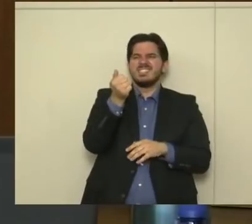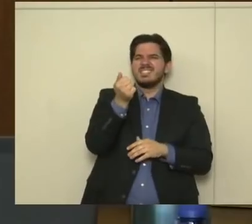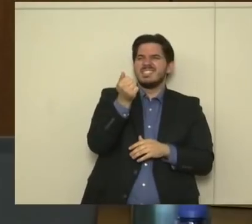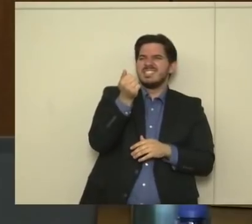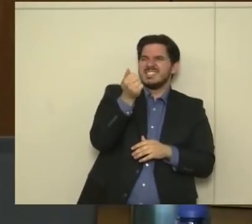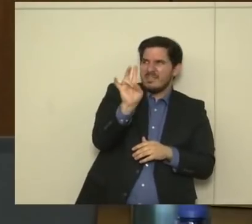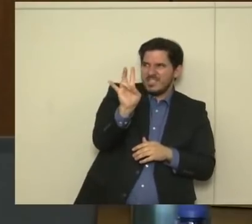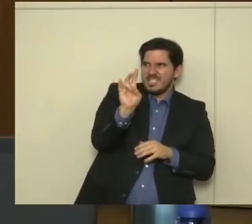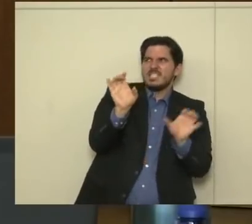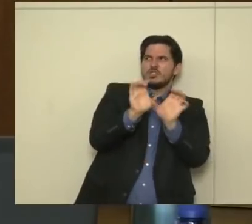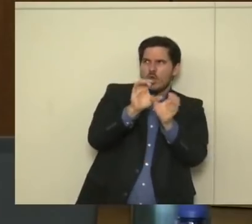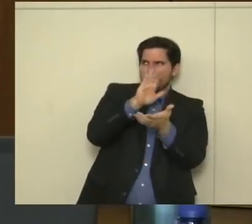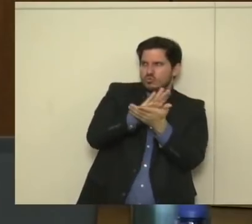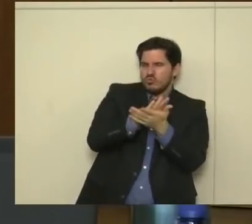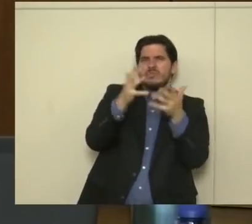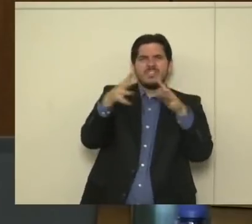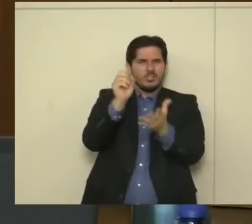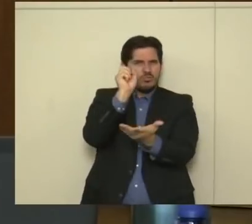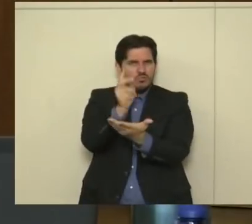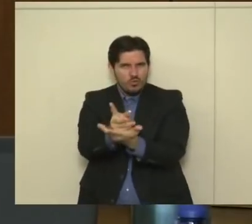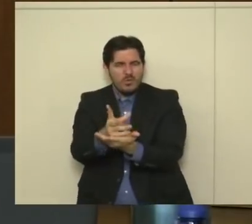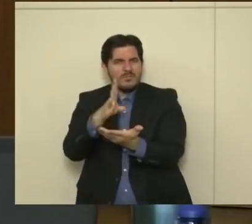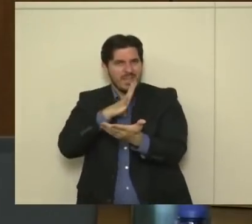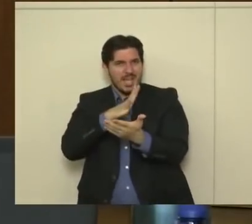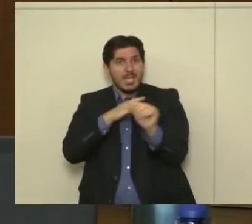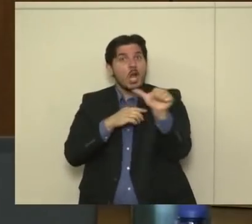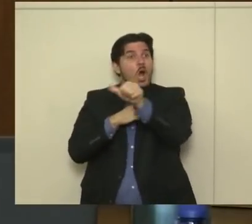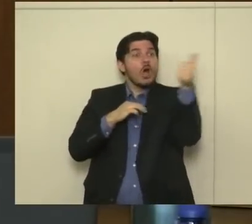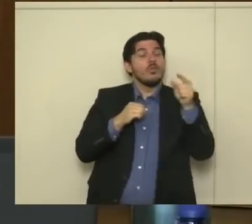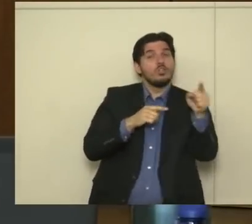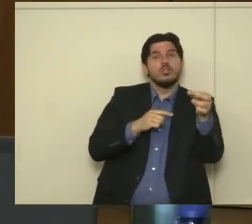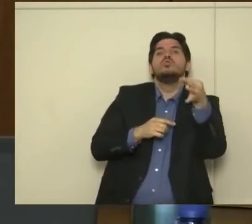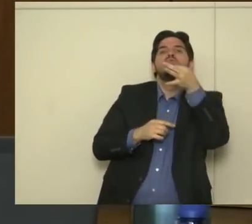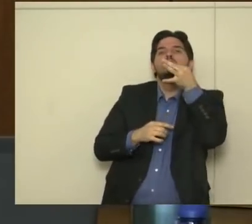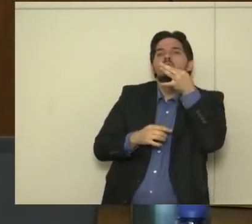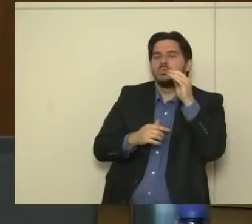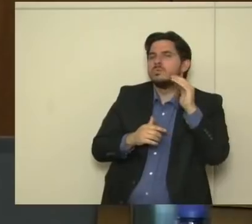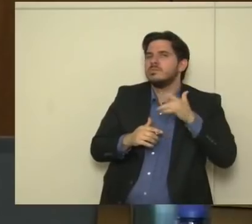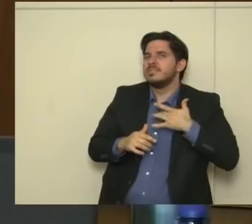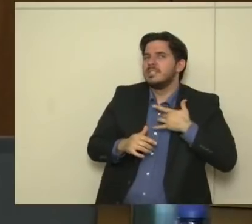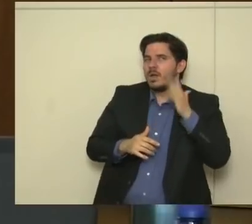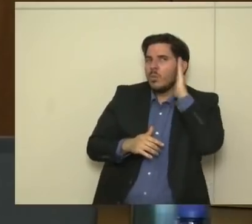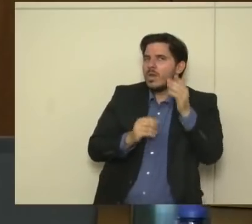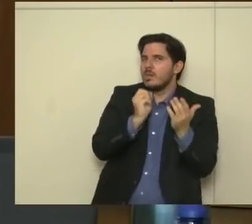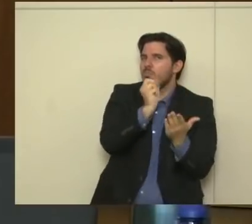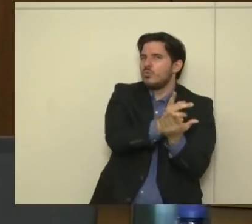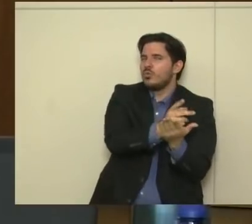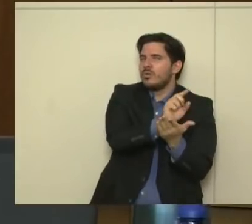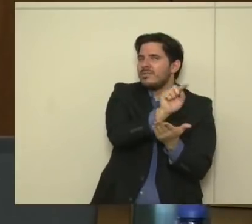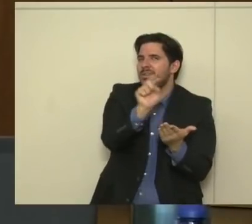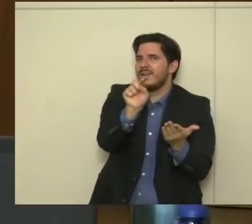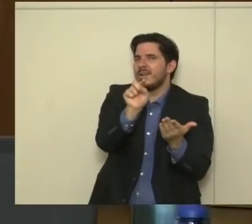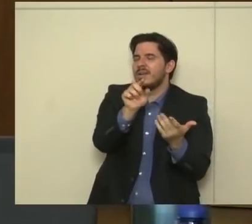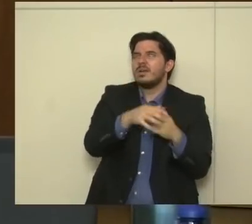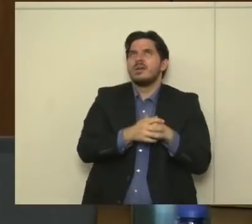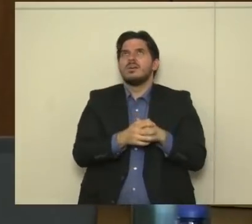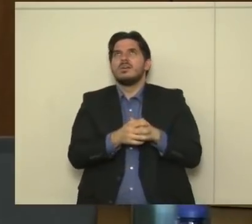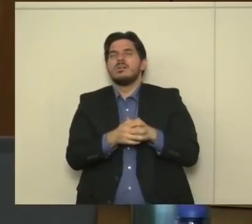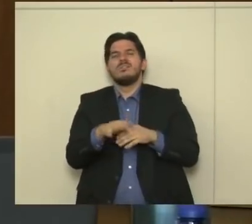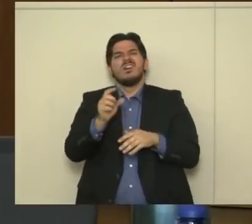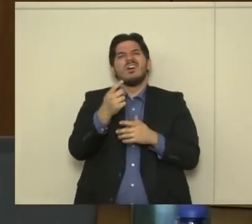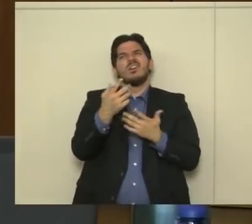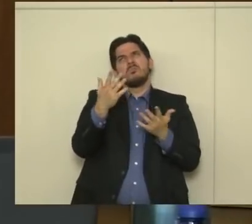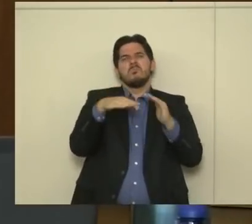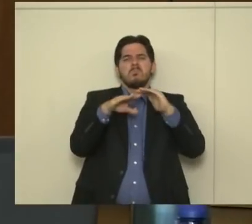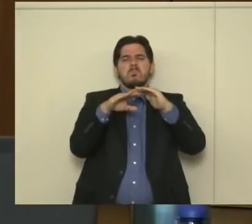gotten approval, and we know we have a lot more who are pretty close to approval of their plan. And then a little less than half of the school